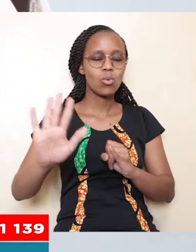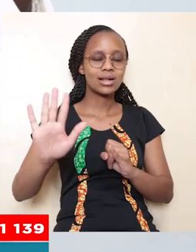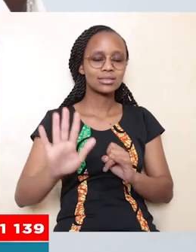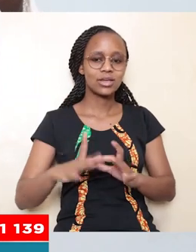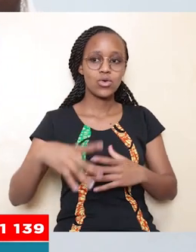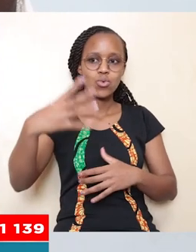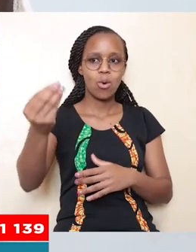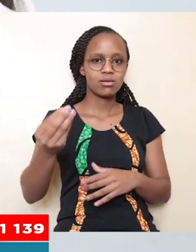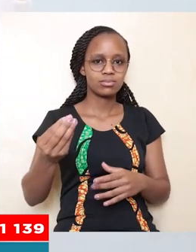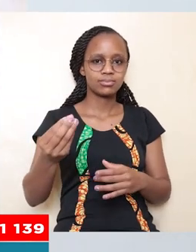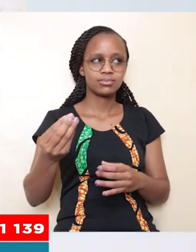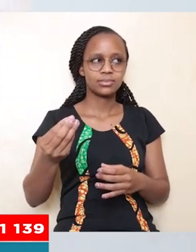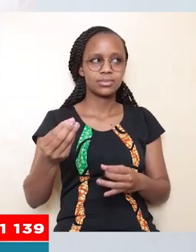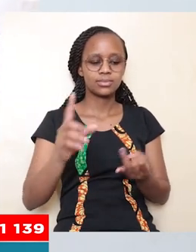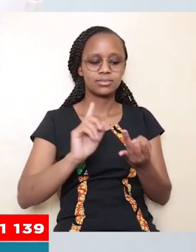kutoka,